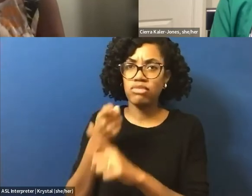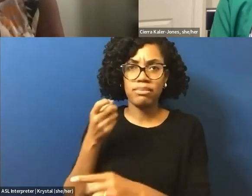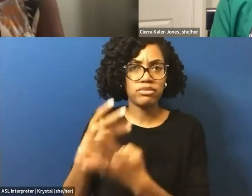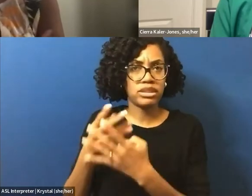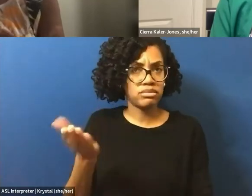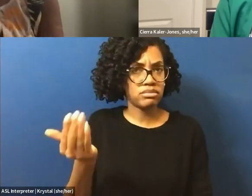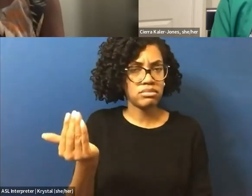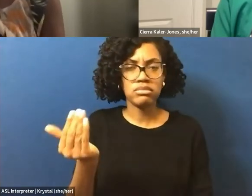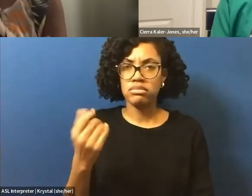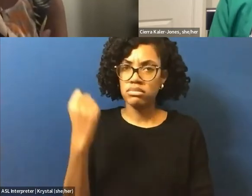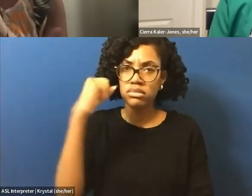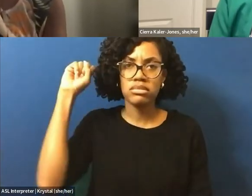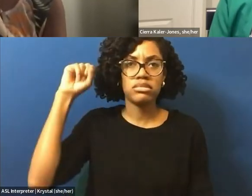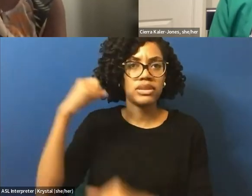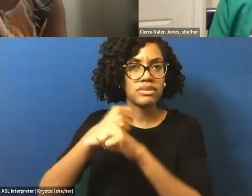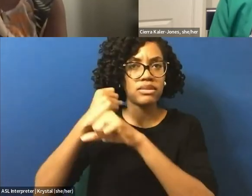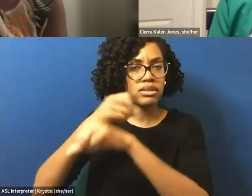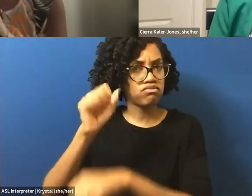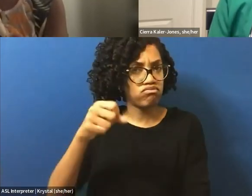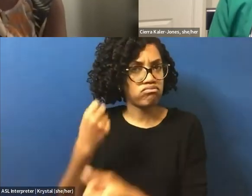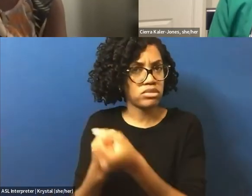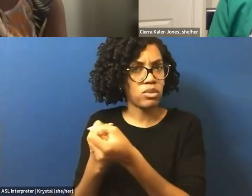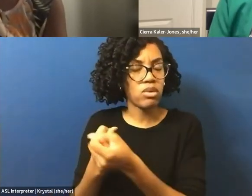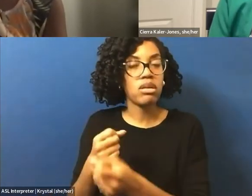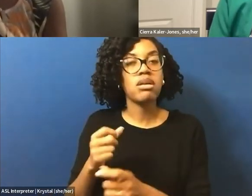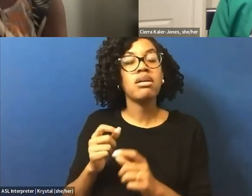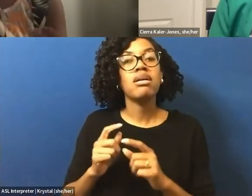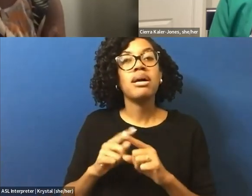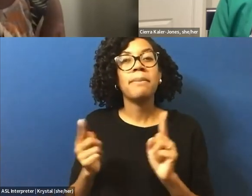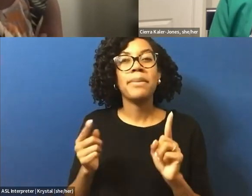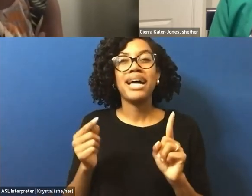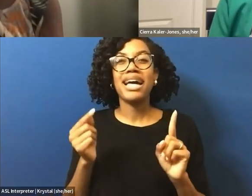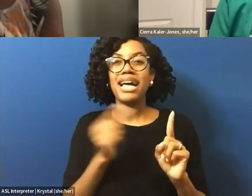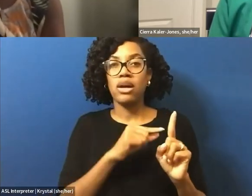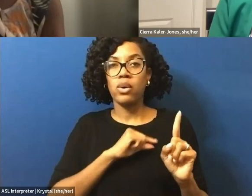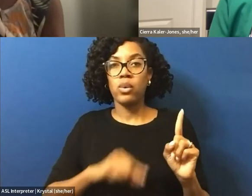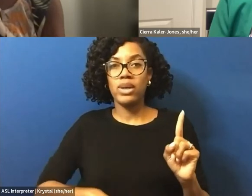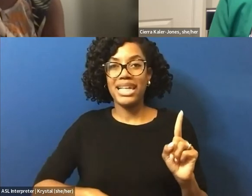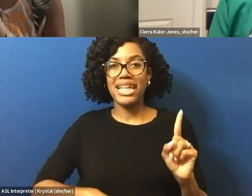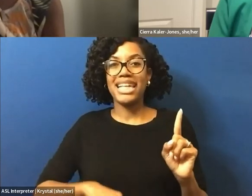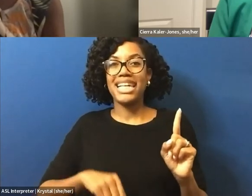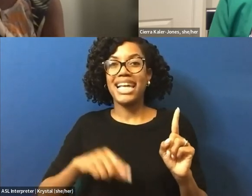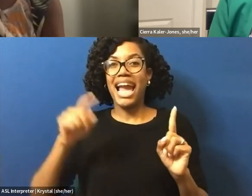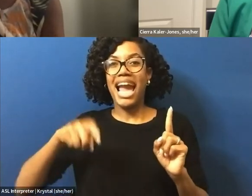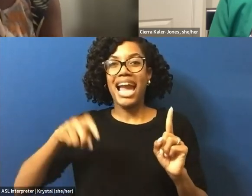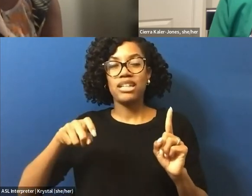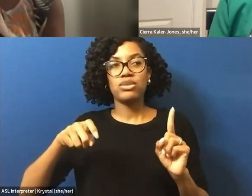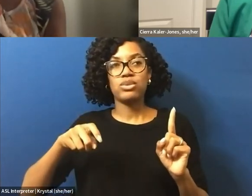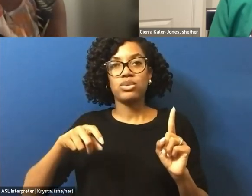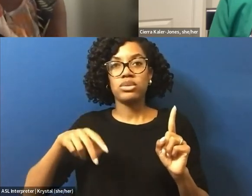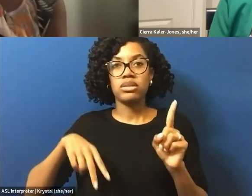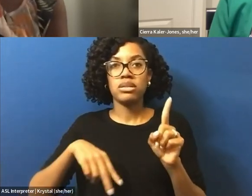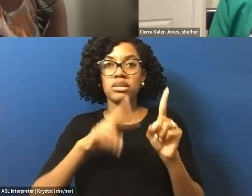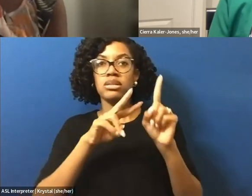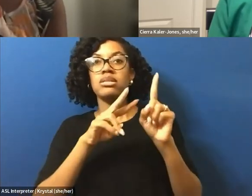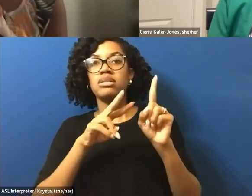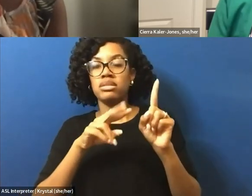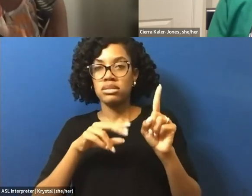her ability to stay kind of relevant was dependent on her being sought after by Black male leaders.